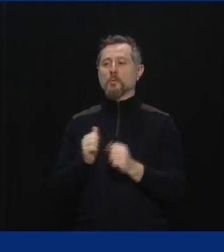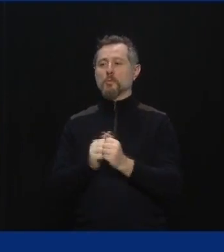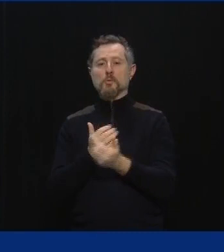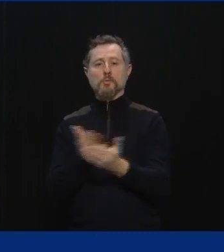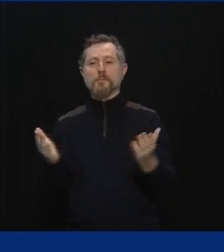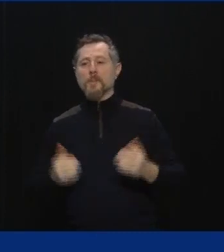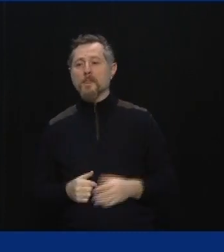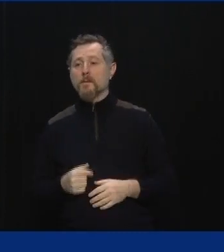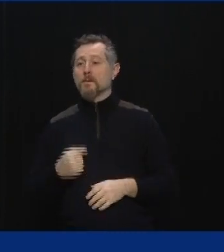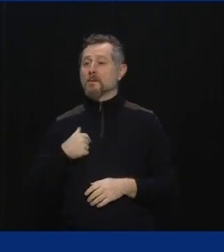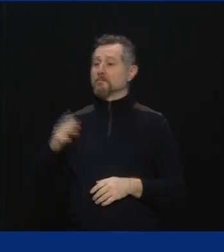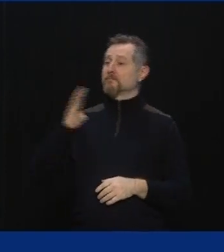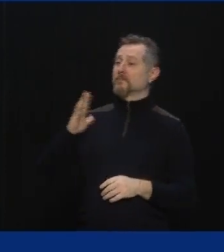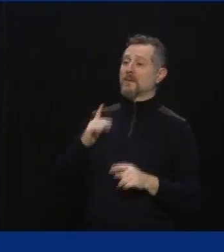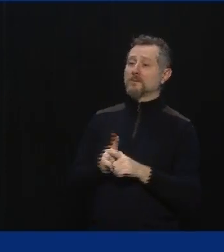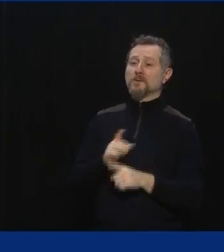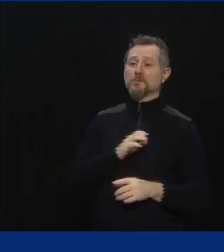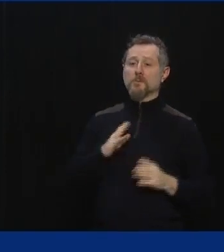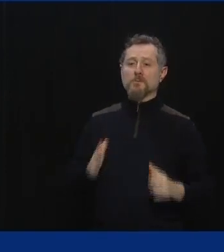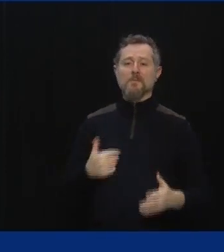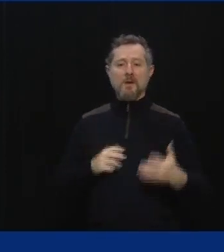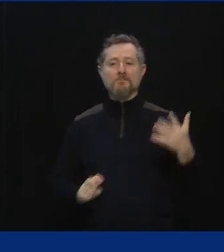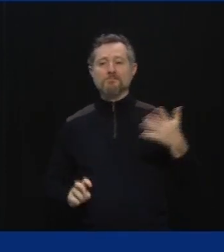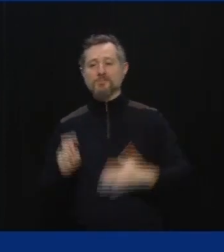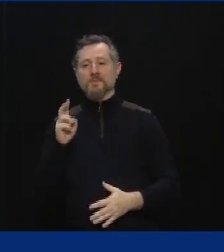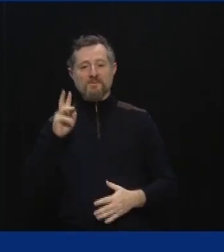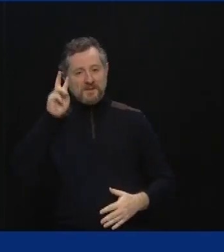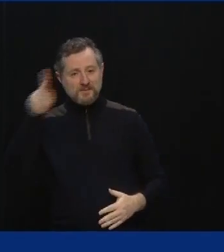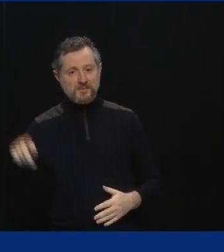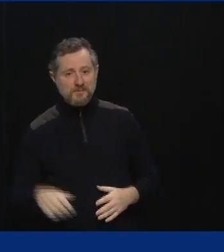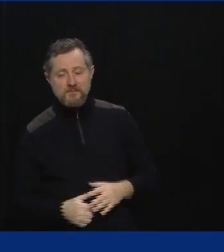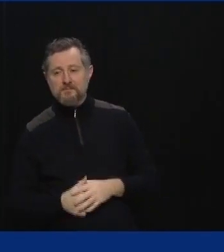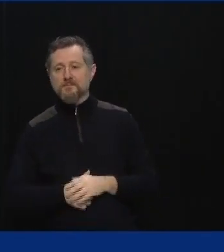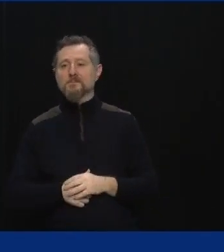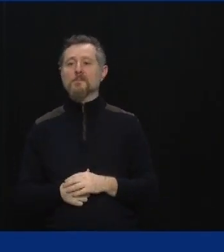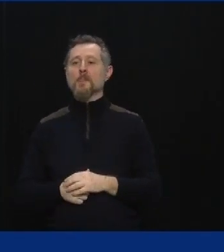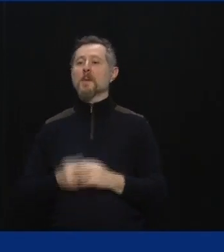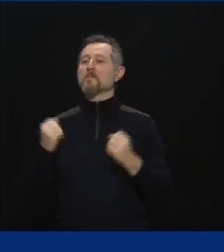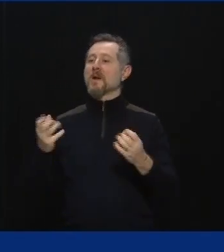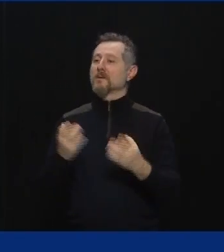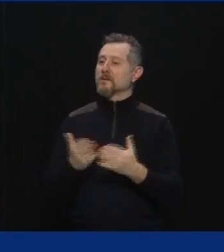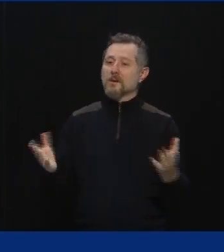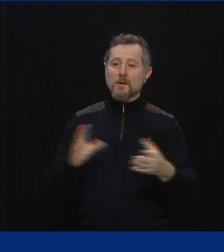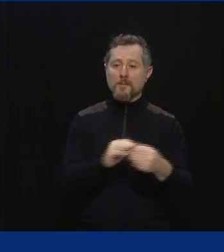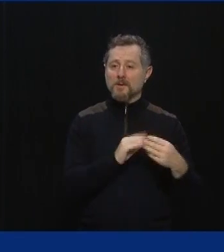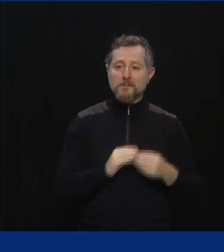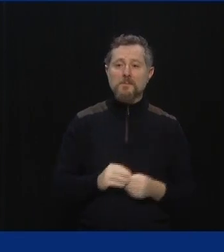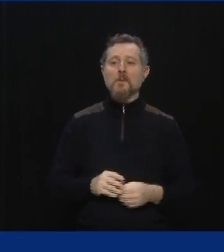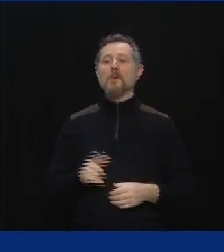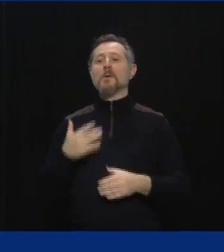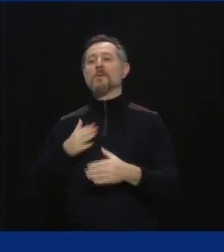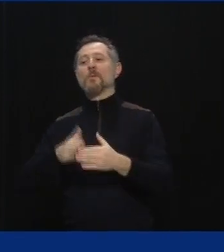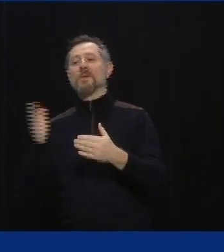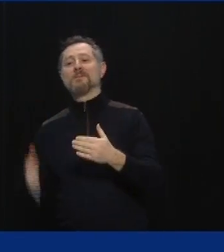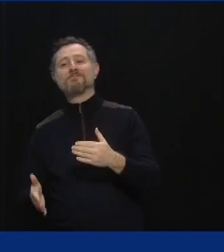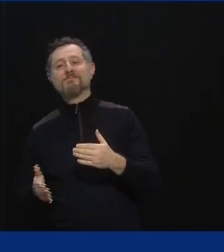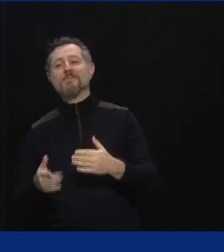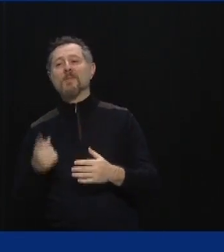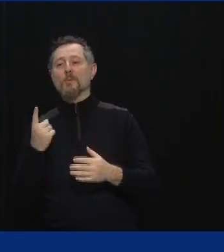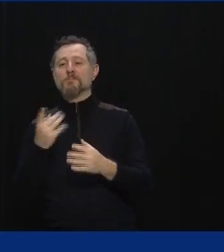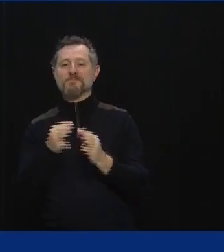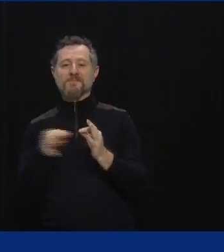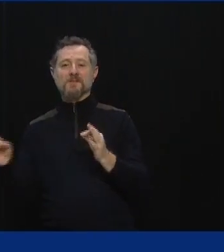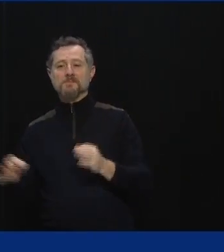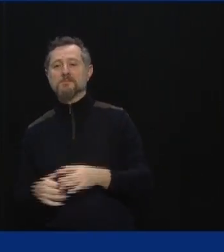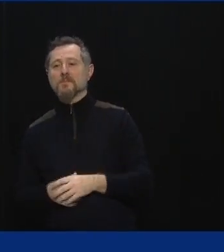member, moving in to BP. It's been a lot said today, but I will leave you with the theme that